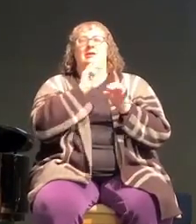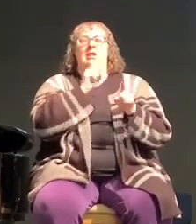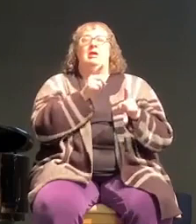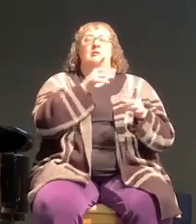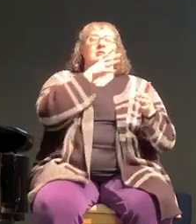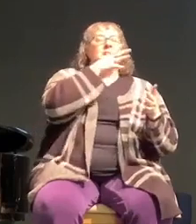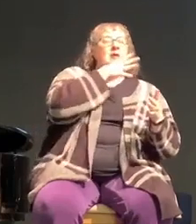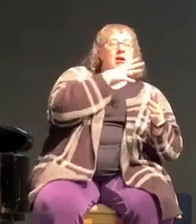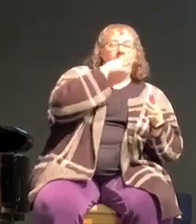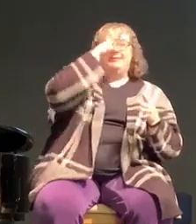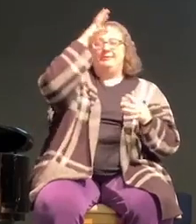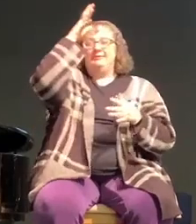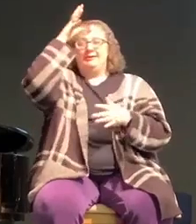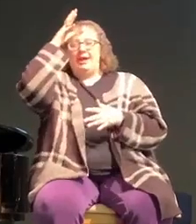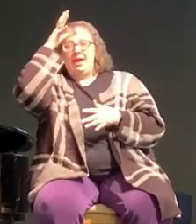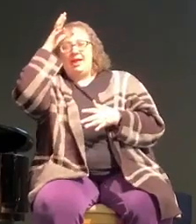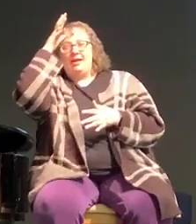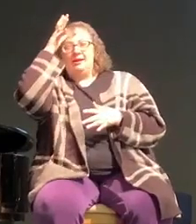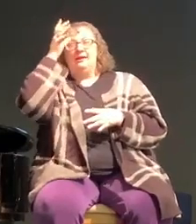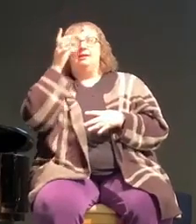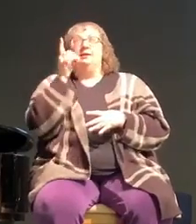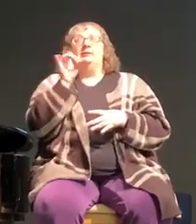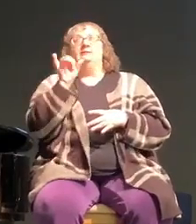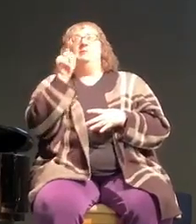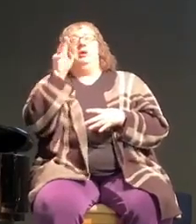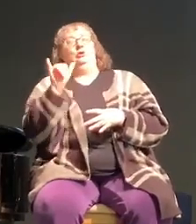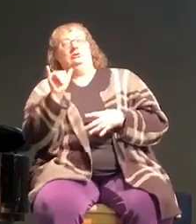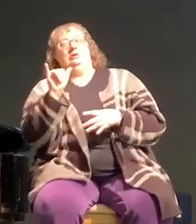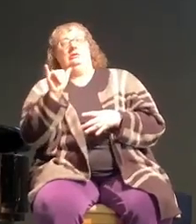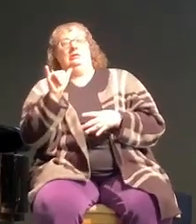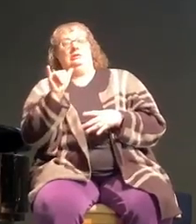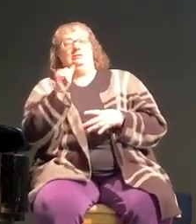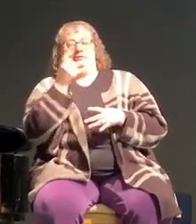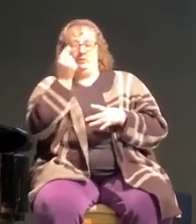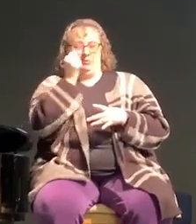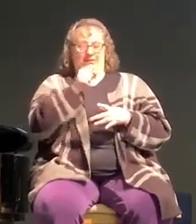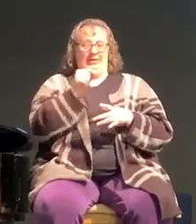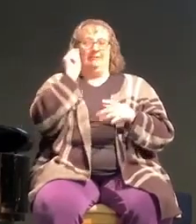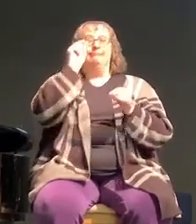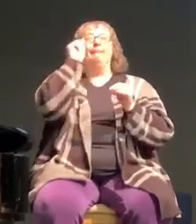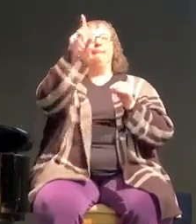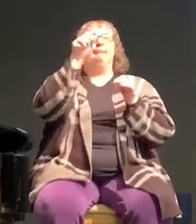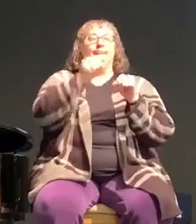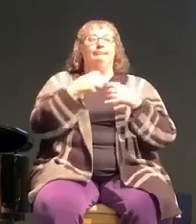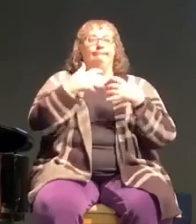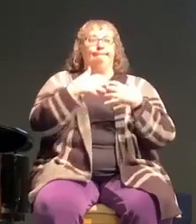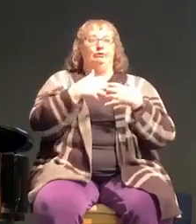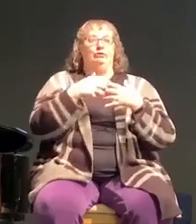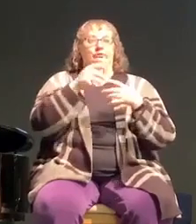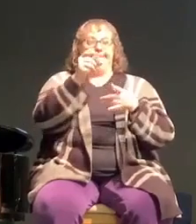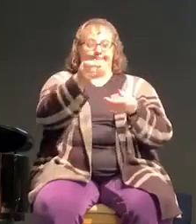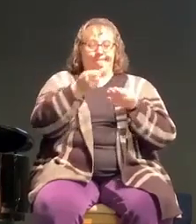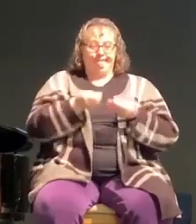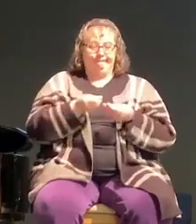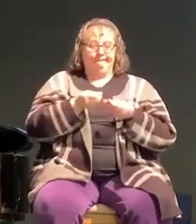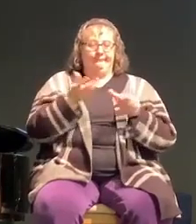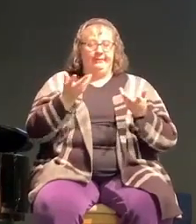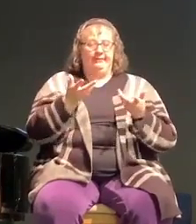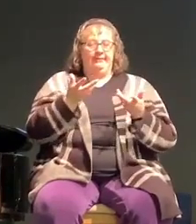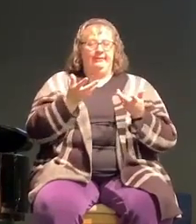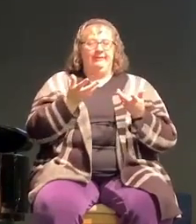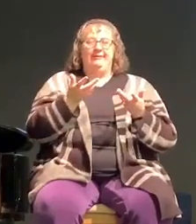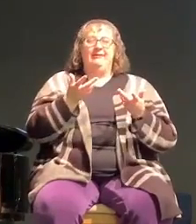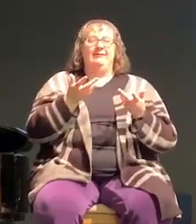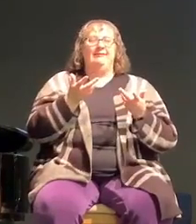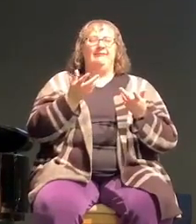your mom and your dad, and then like democracy, and then someone said a vending machine. So it was some interesting answers that were given. But then I was thinking to